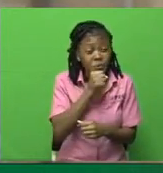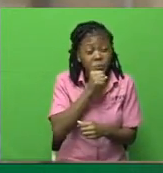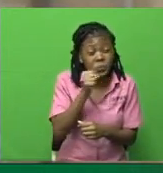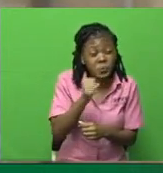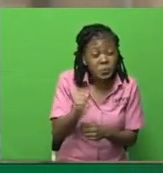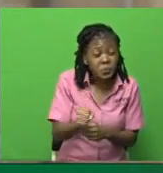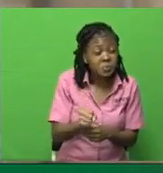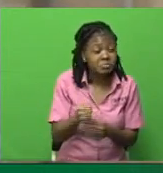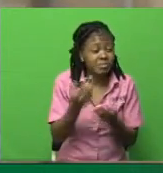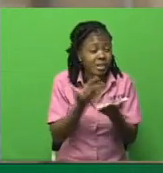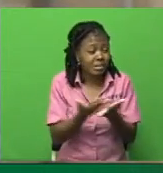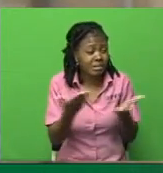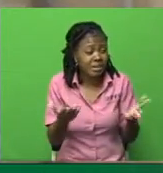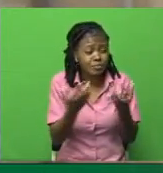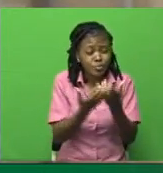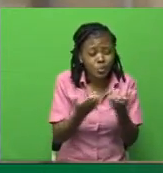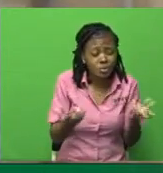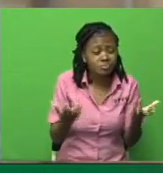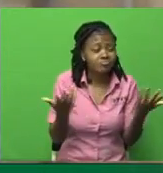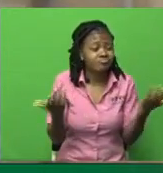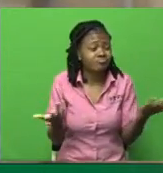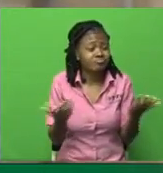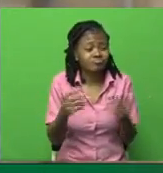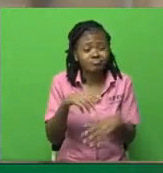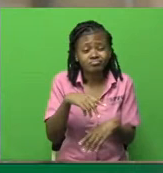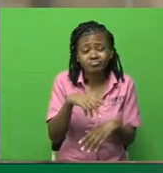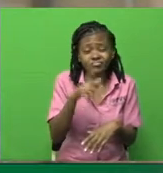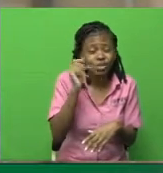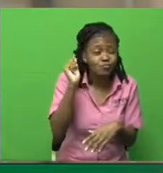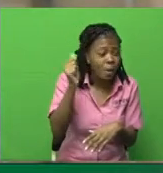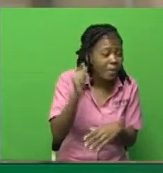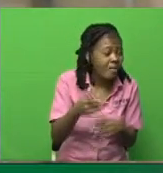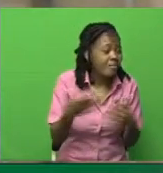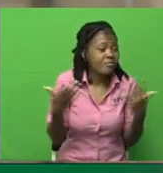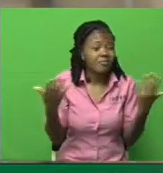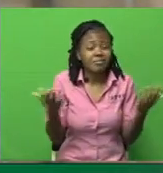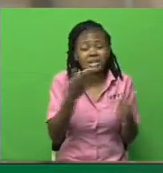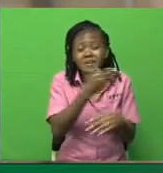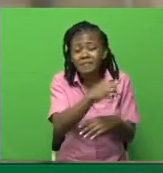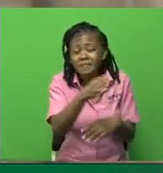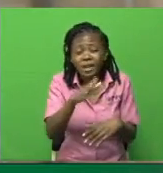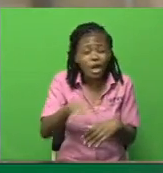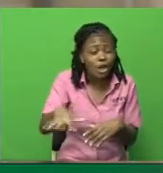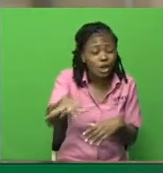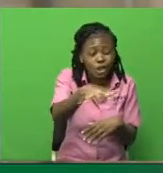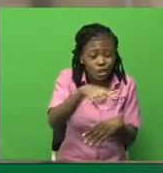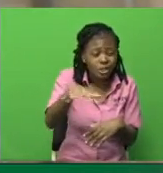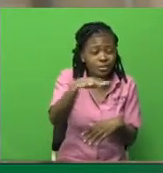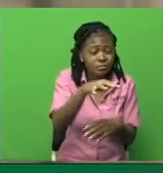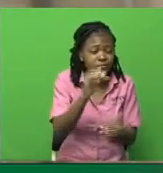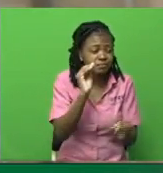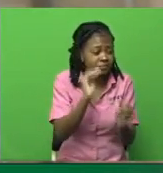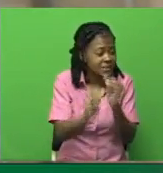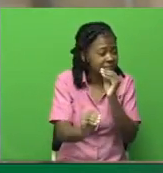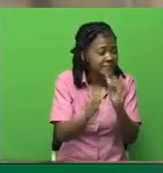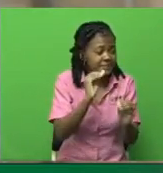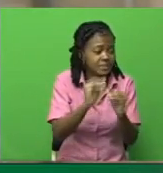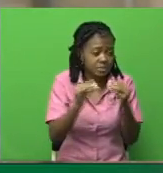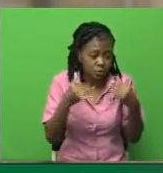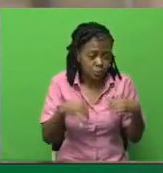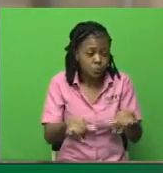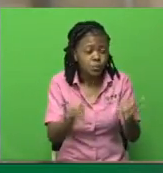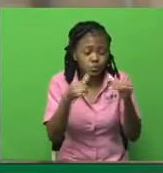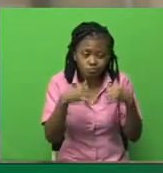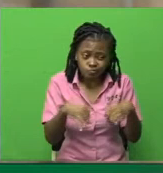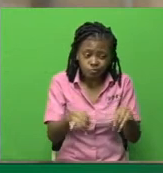all across Trinidad and Tobago and Pinto Road and in several areas Madam's a speaker they are ongoing and they are very